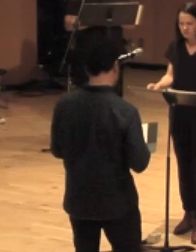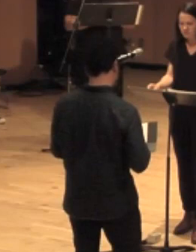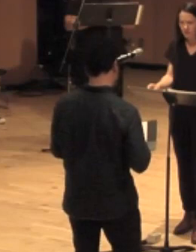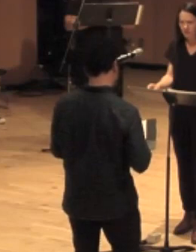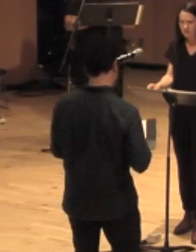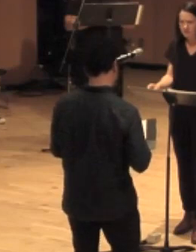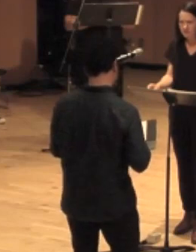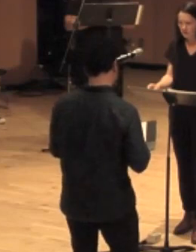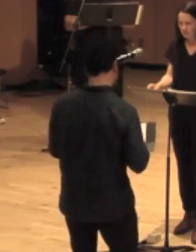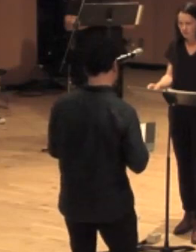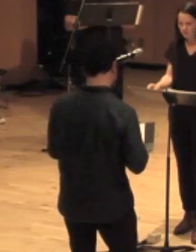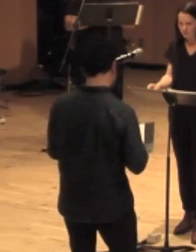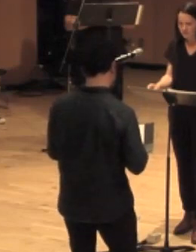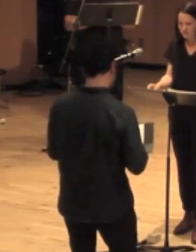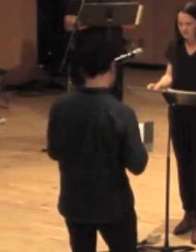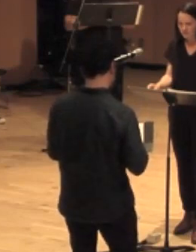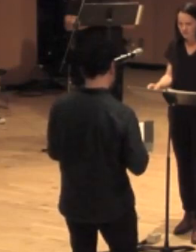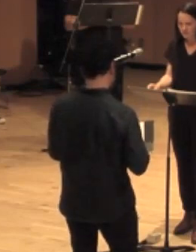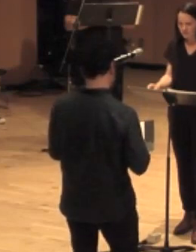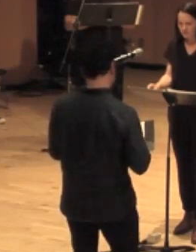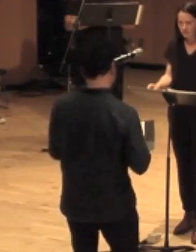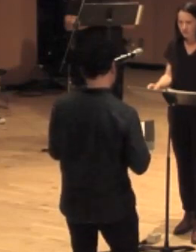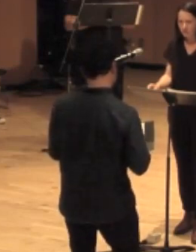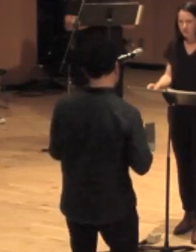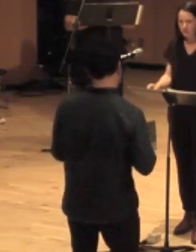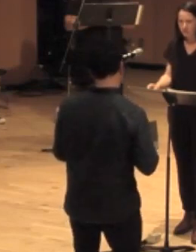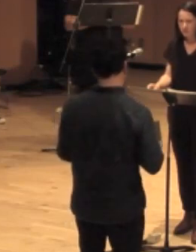Luminous Darkness there we